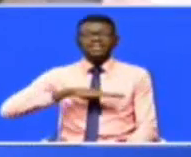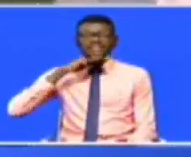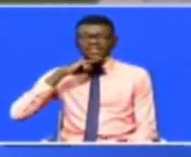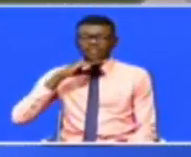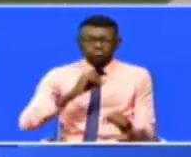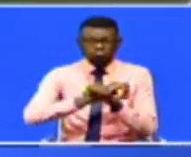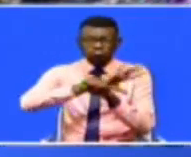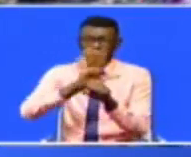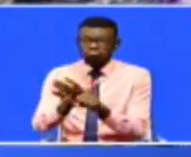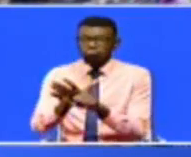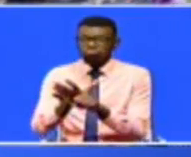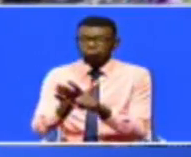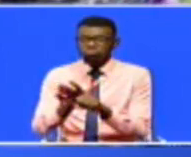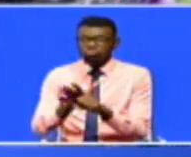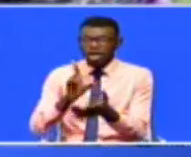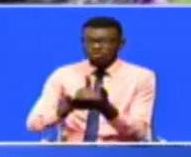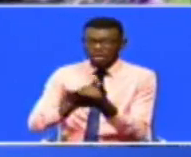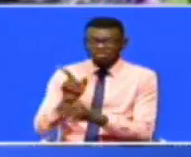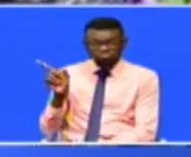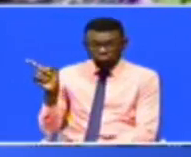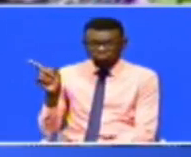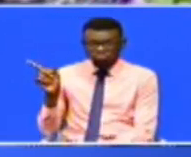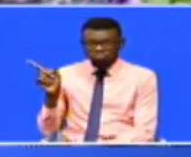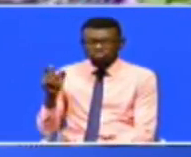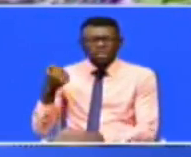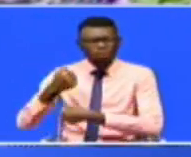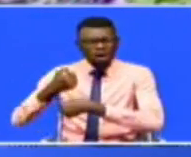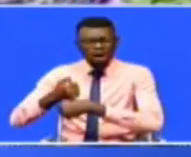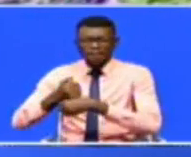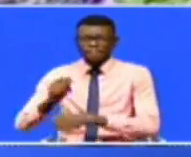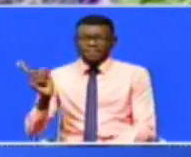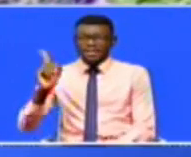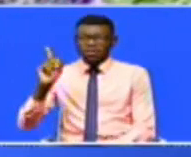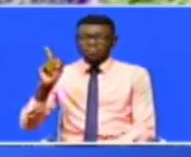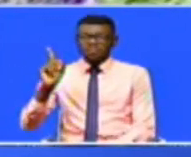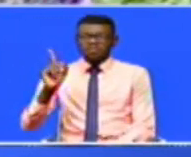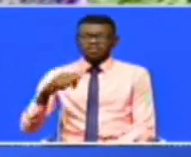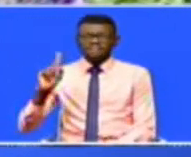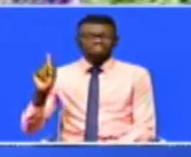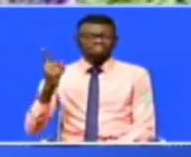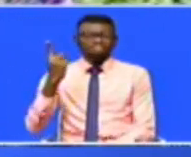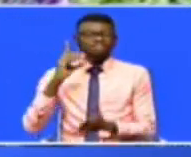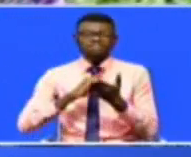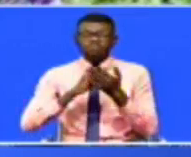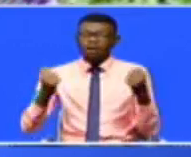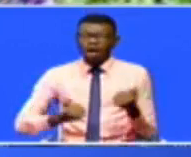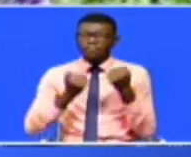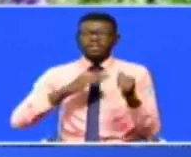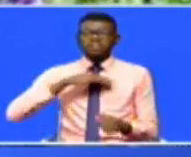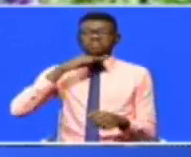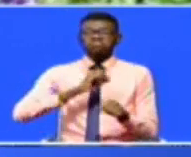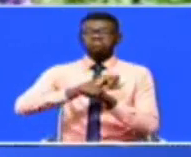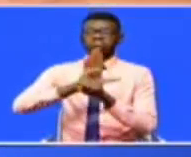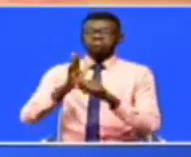of the COVID-19. Dr. Lugaliki, who is a gynecologist working in Nairobi, became the first medic to succumb to